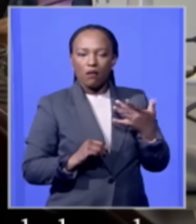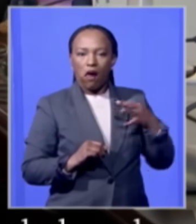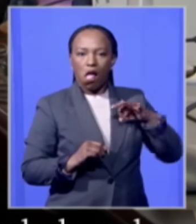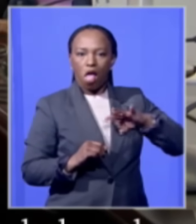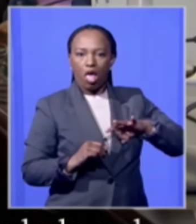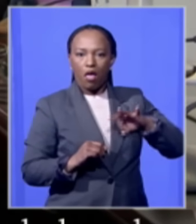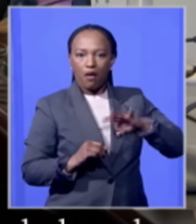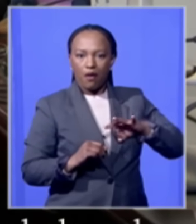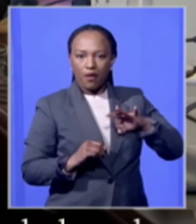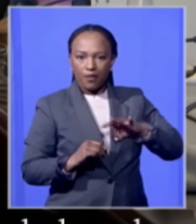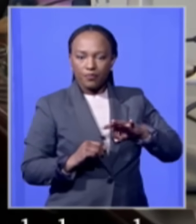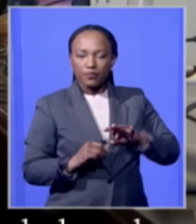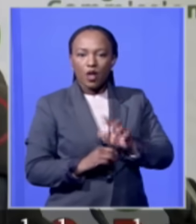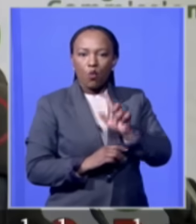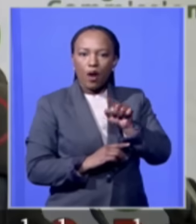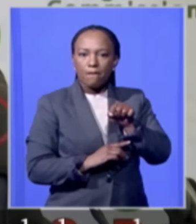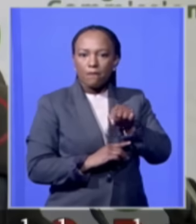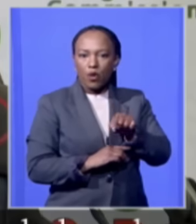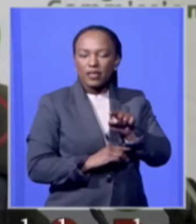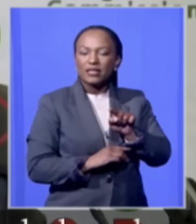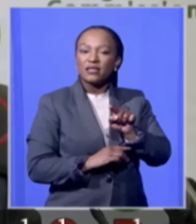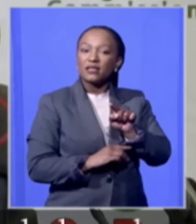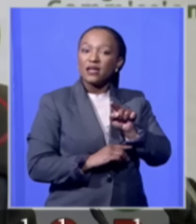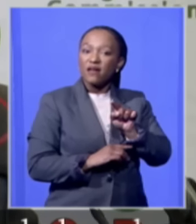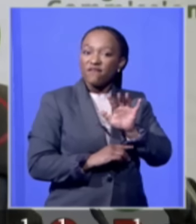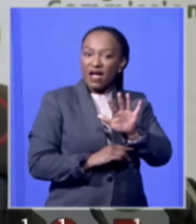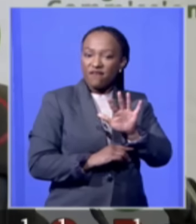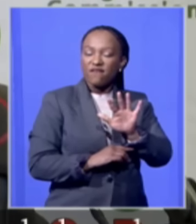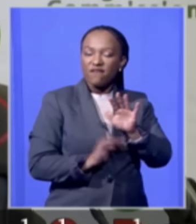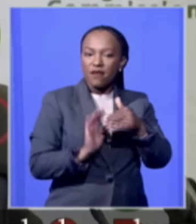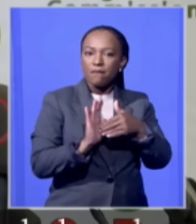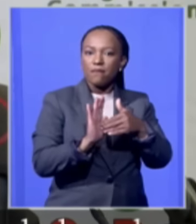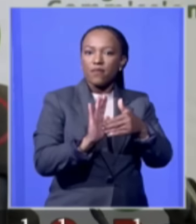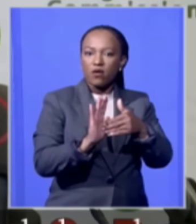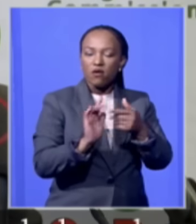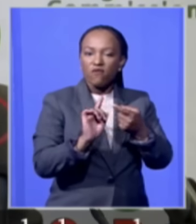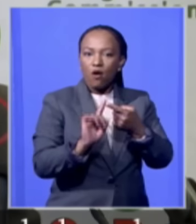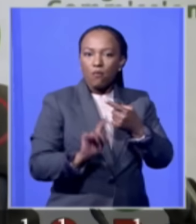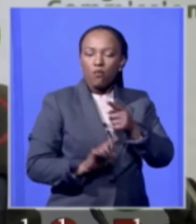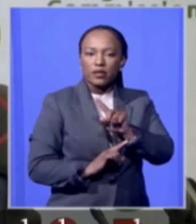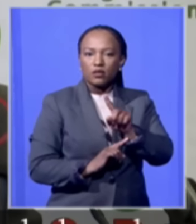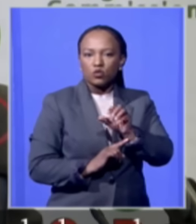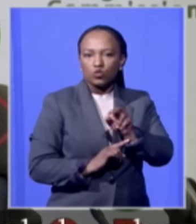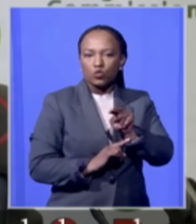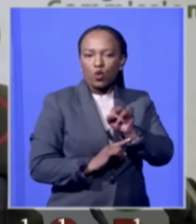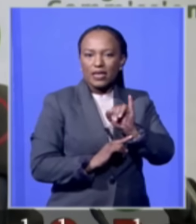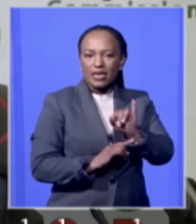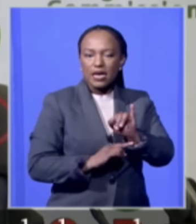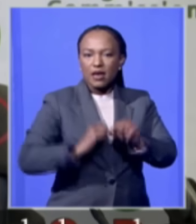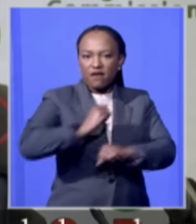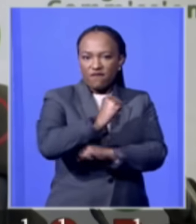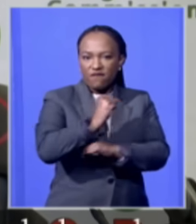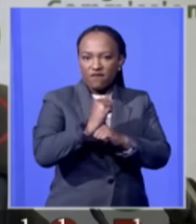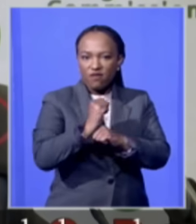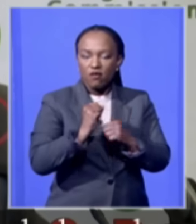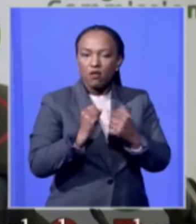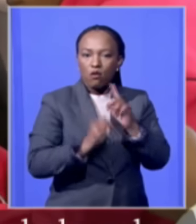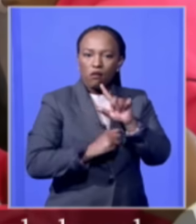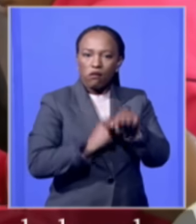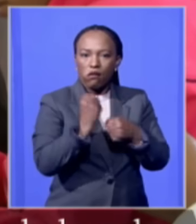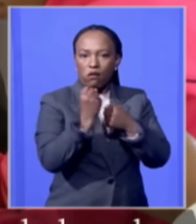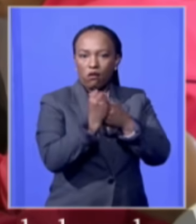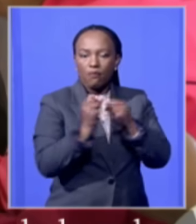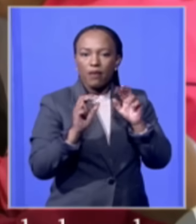tše milione o tee fegolana 5 go tšwa go Sherin Zondi Foundation yeo e neilwego thekgo ke